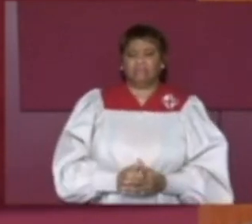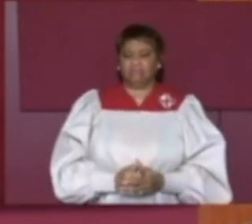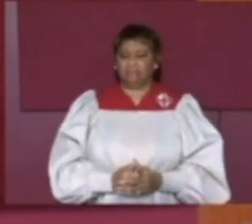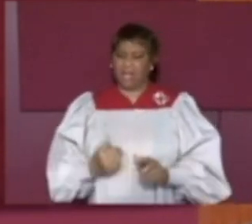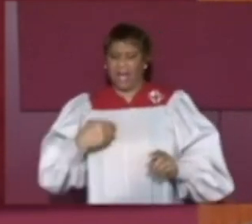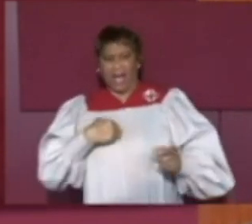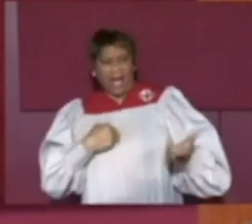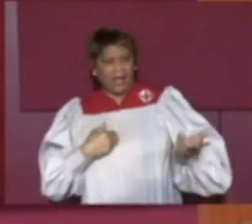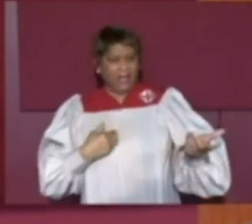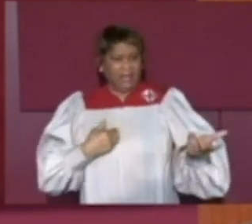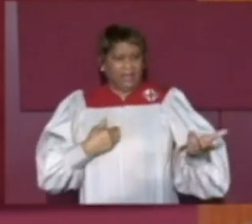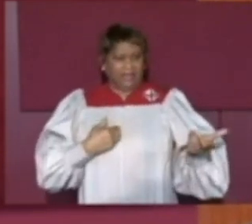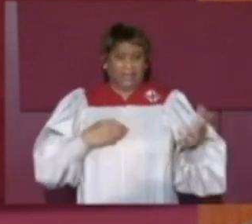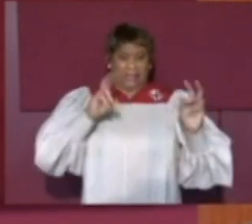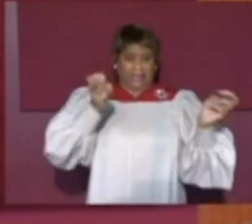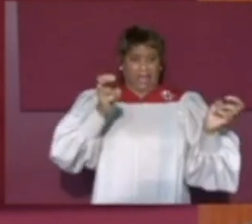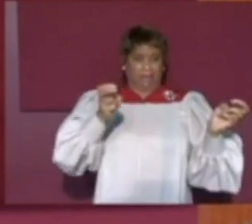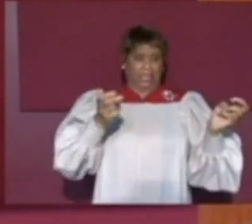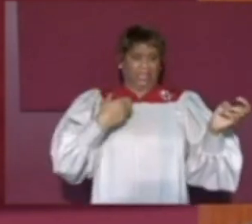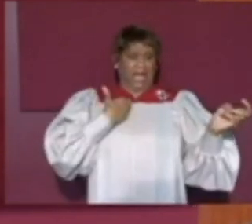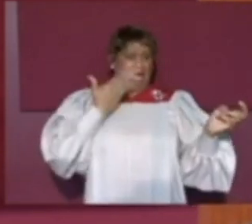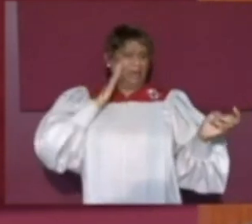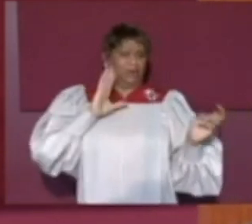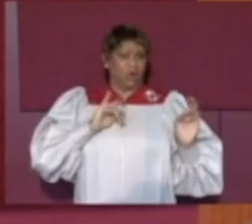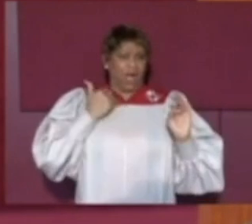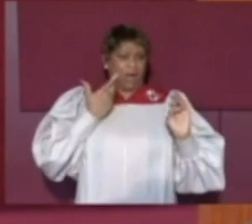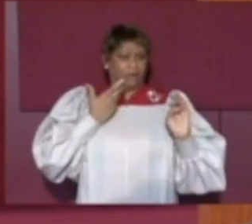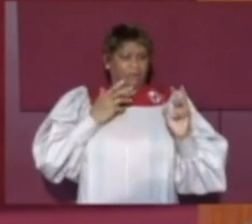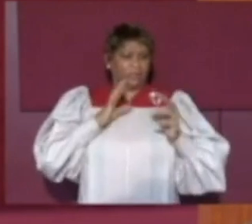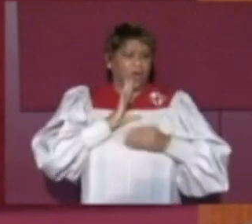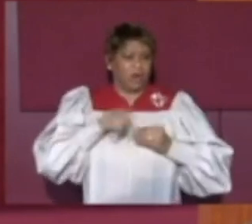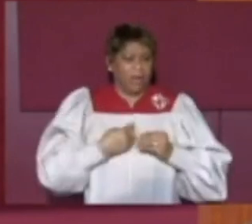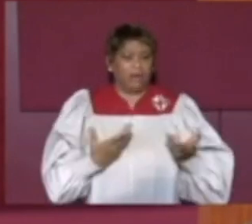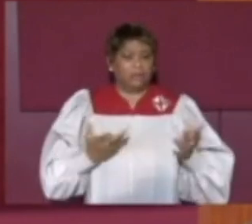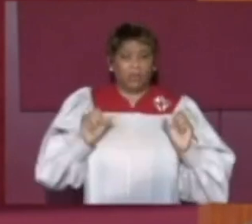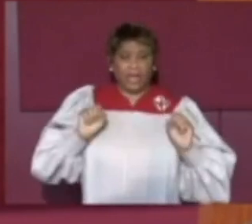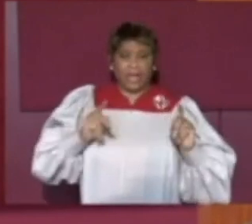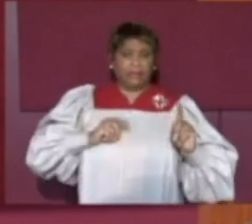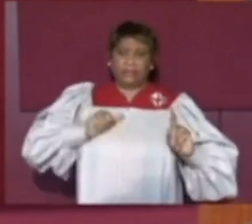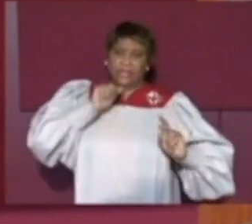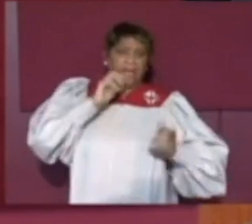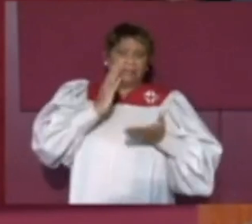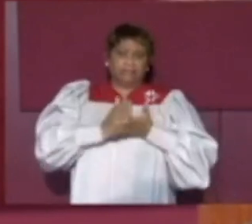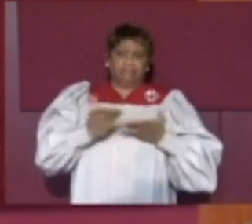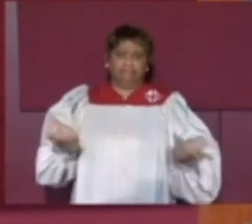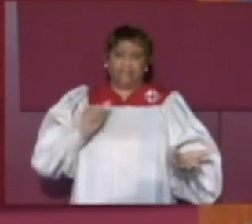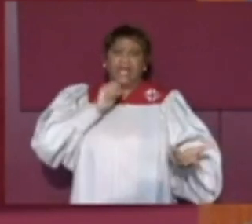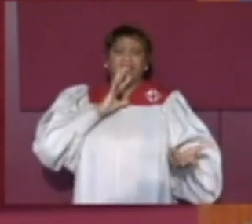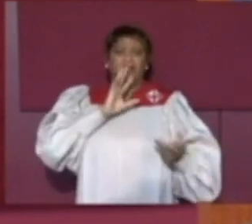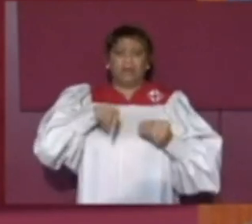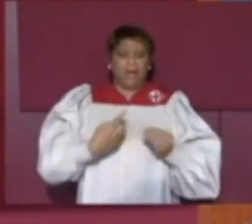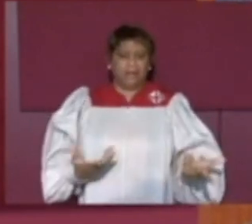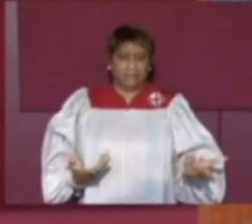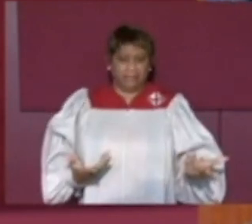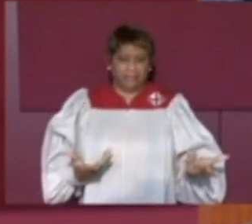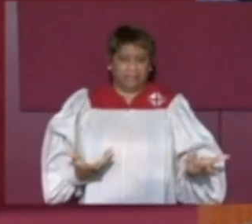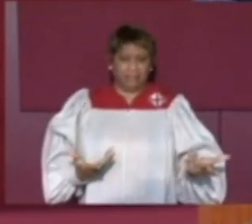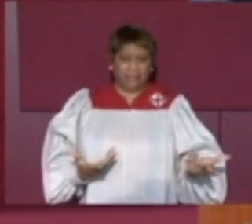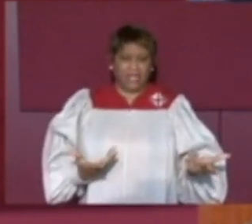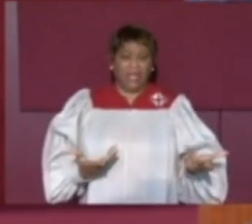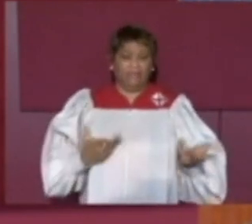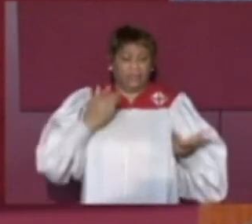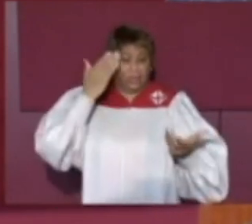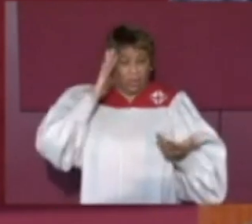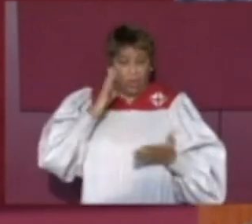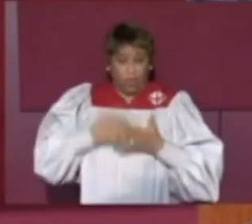Well, it's some subjects I just don't know how to broach. Then don't broach it. There's a lot to talk about without talking about what you don't know